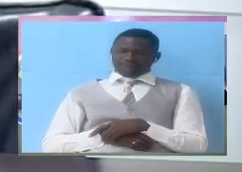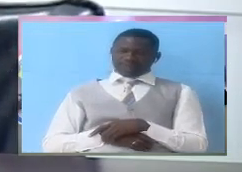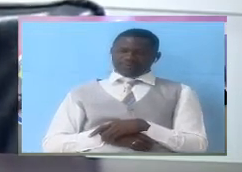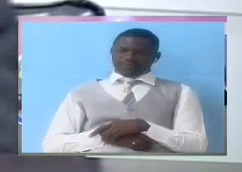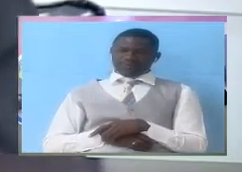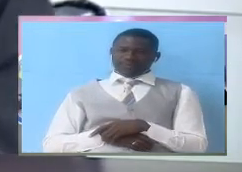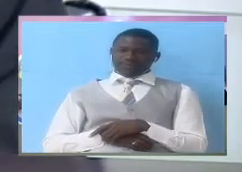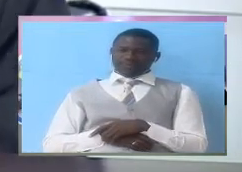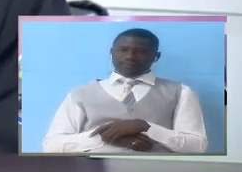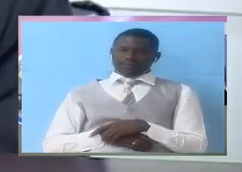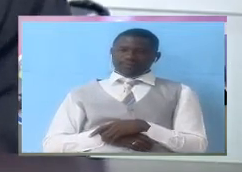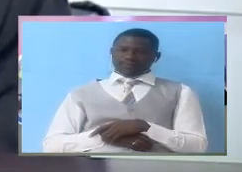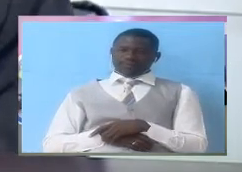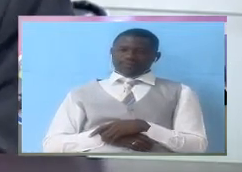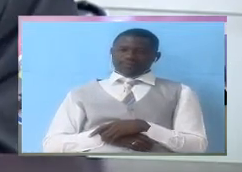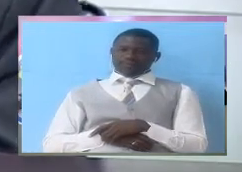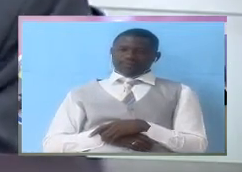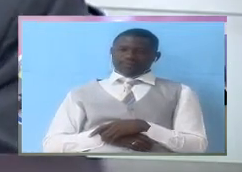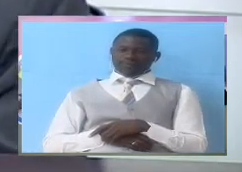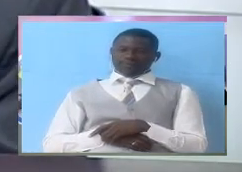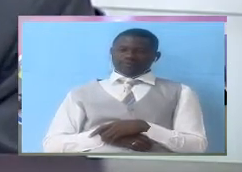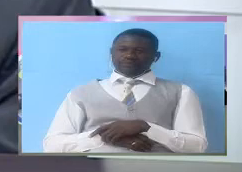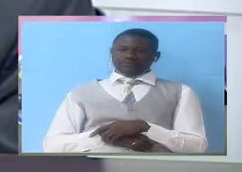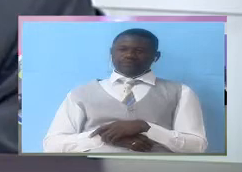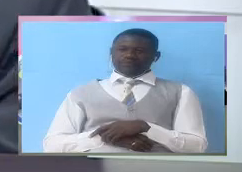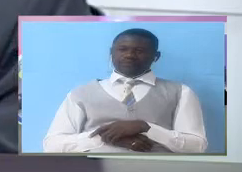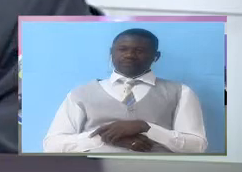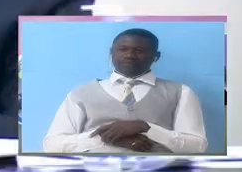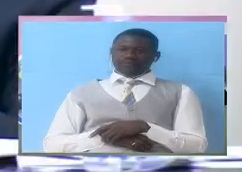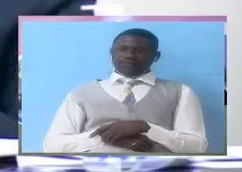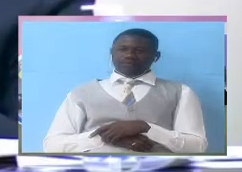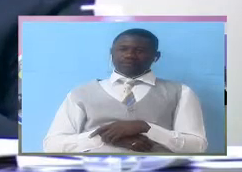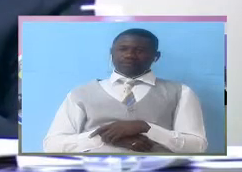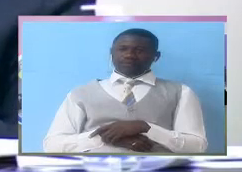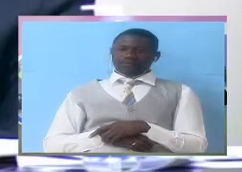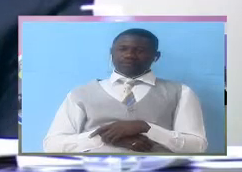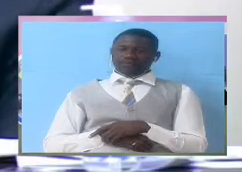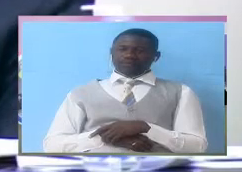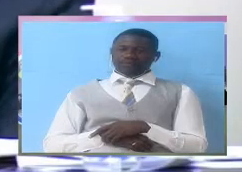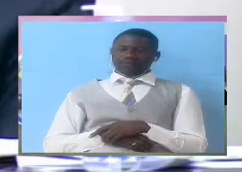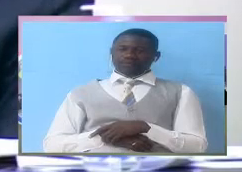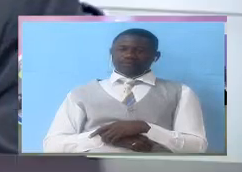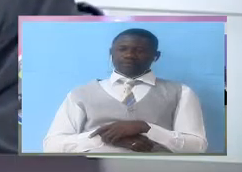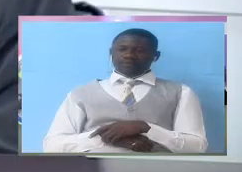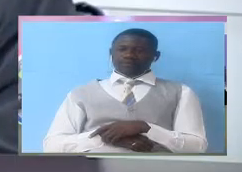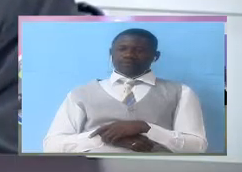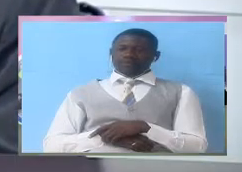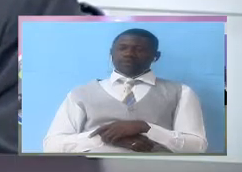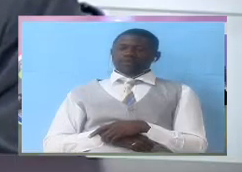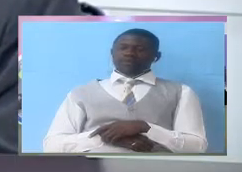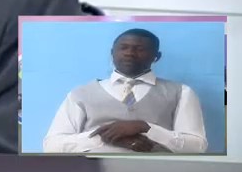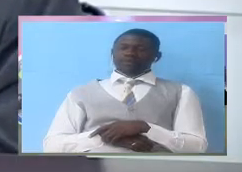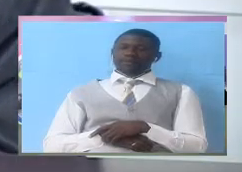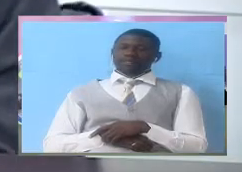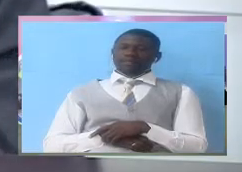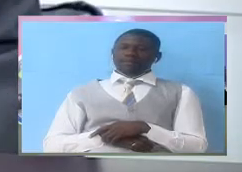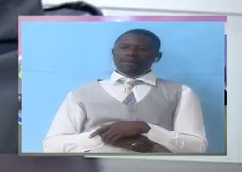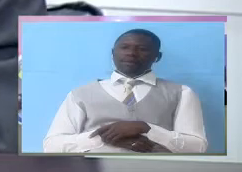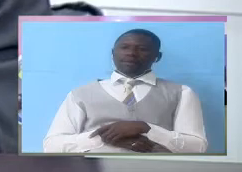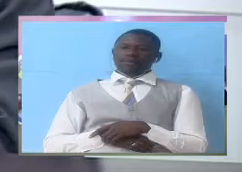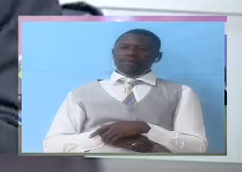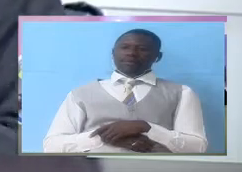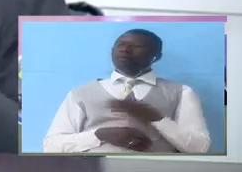diko agge president bi ci panel bo te def nako. But the issue is, by the